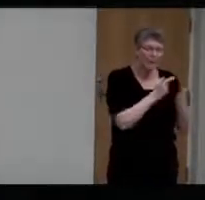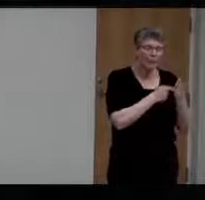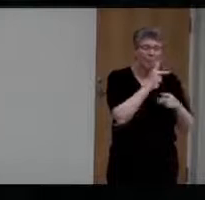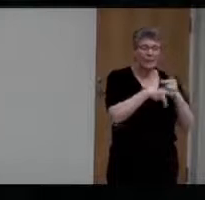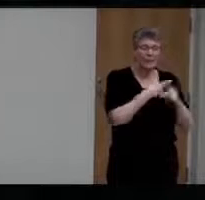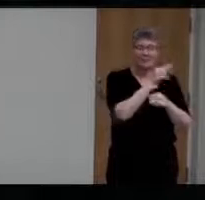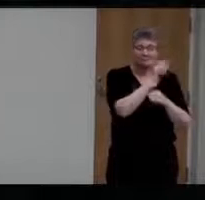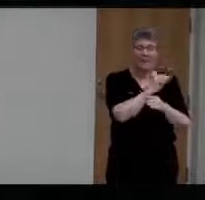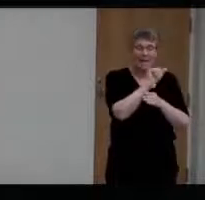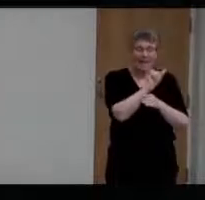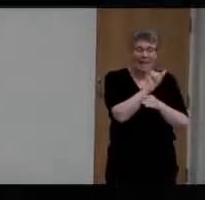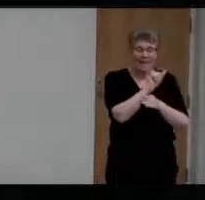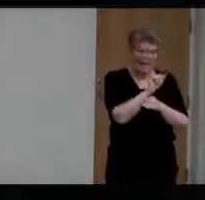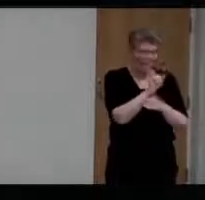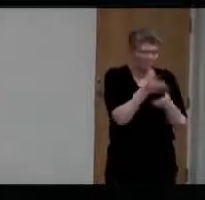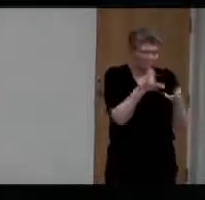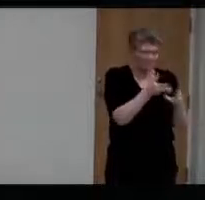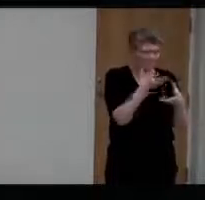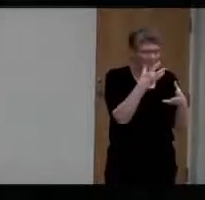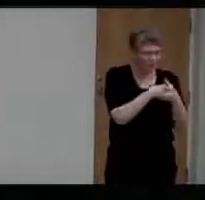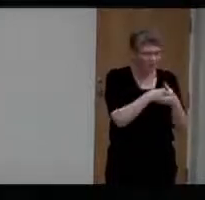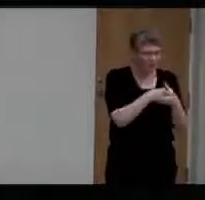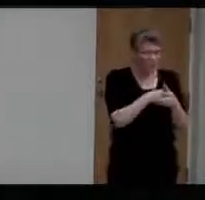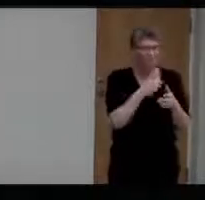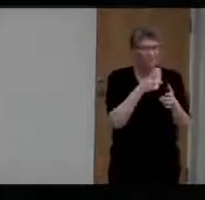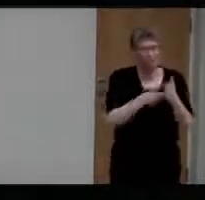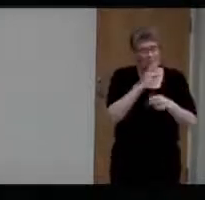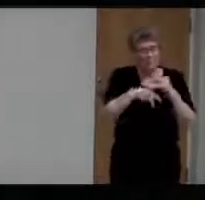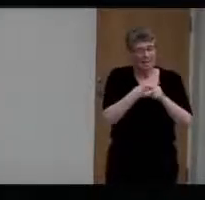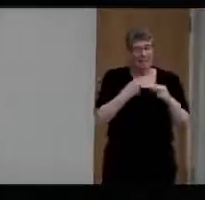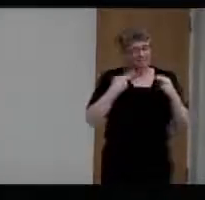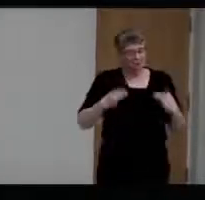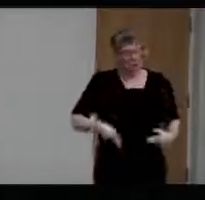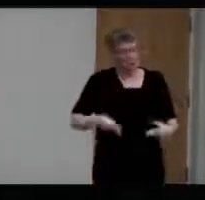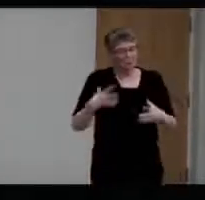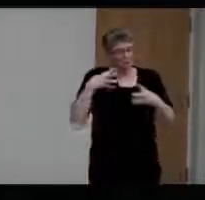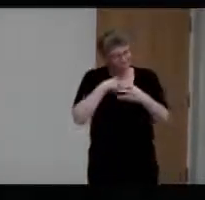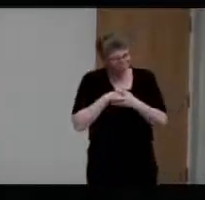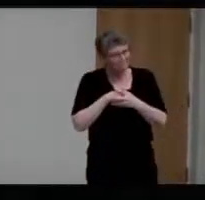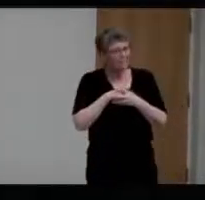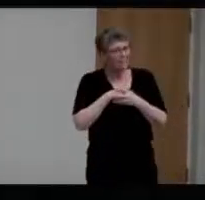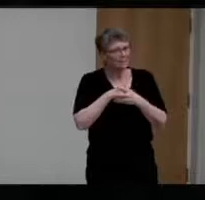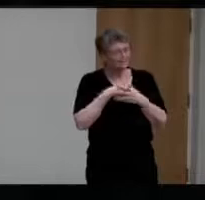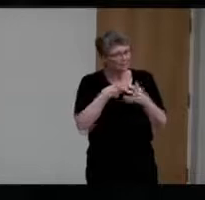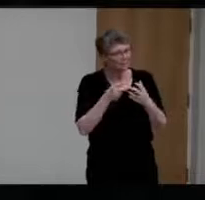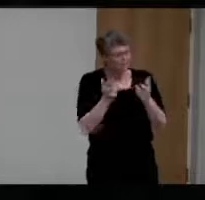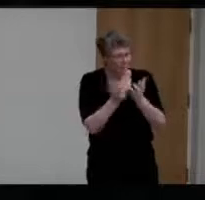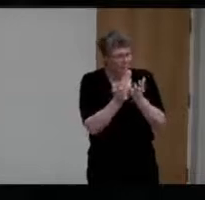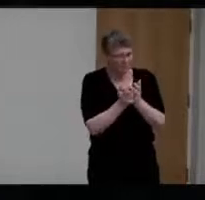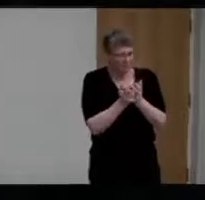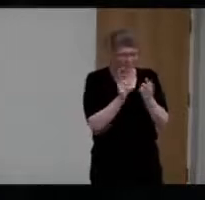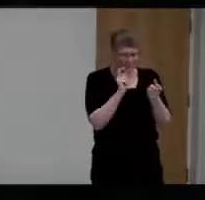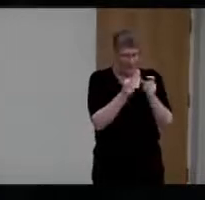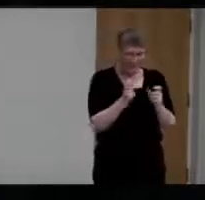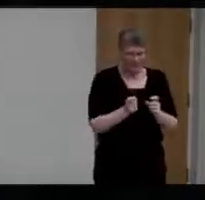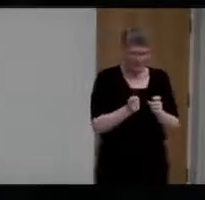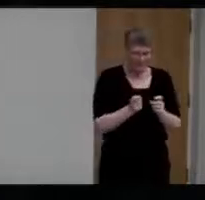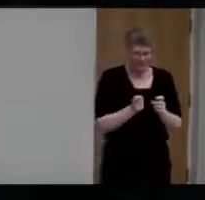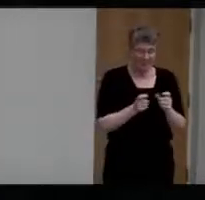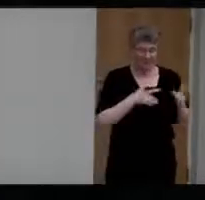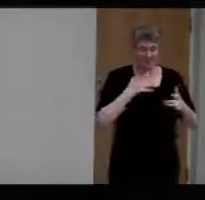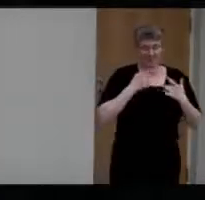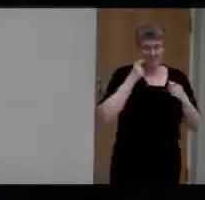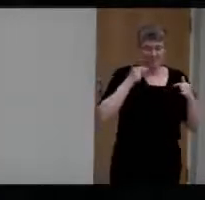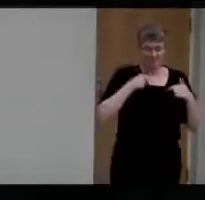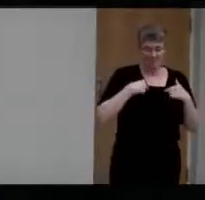which human beings as a part of that AI kind of, so it's a social system as well. And so the exciting part for me is